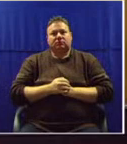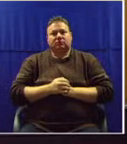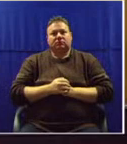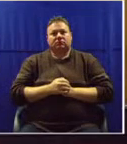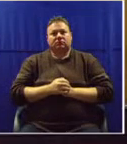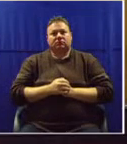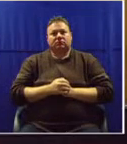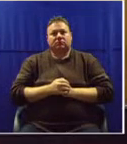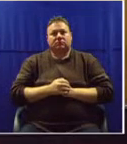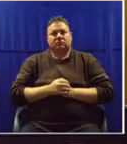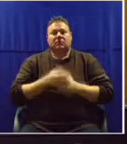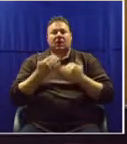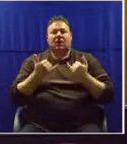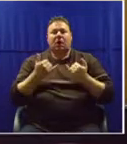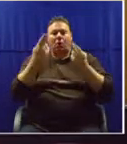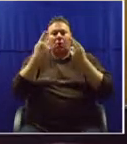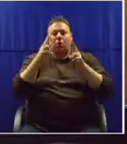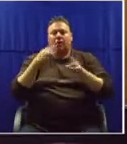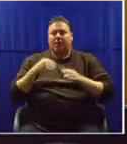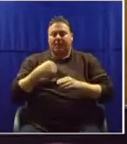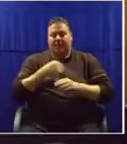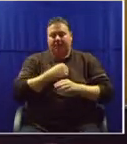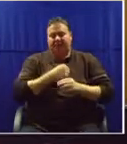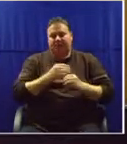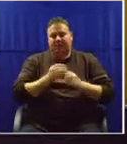Now, honorable members,